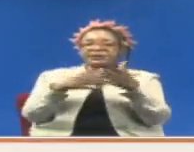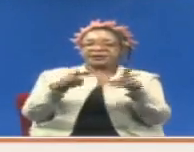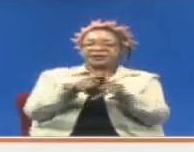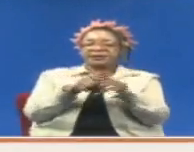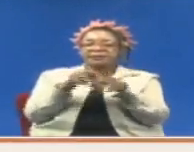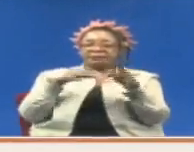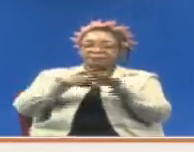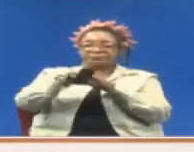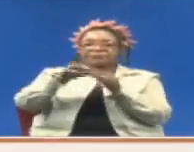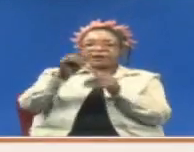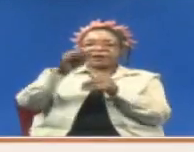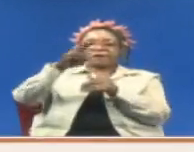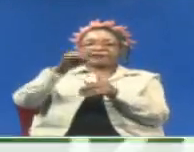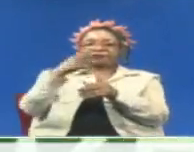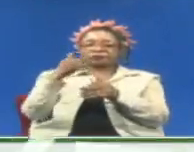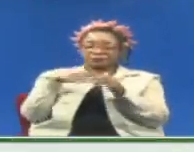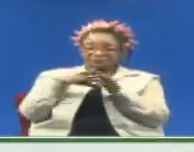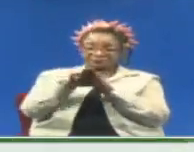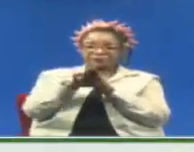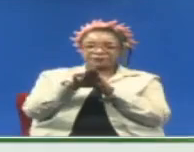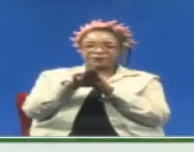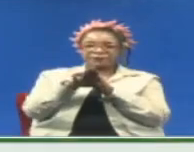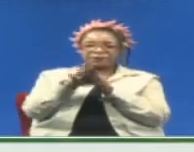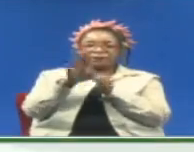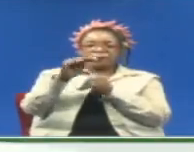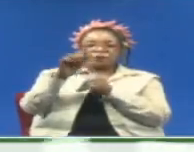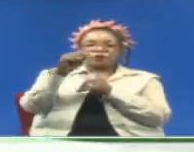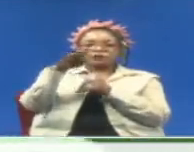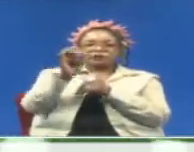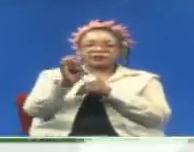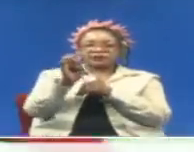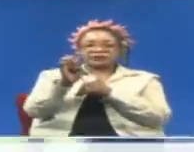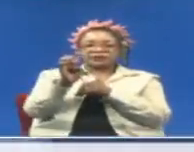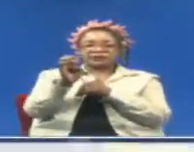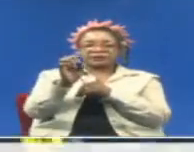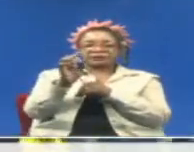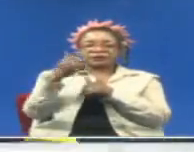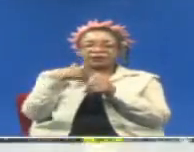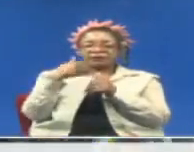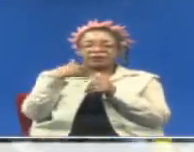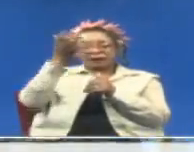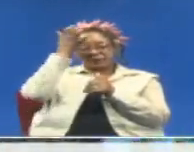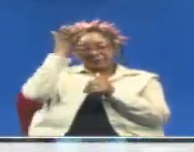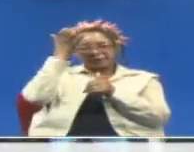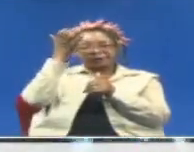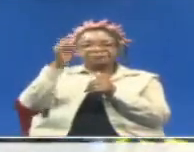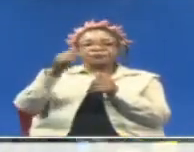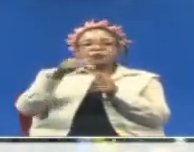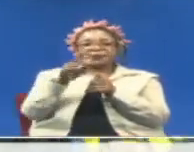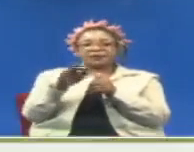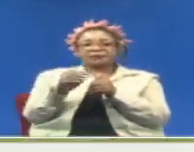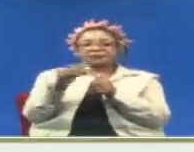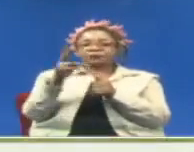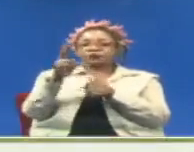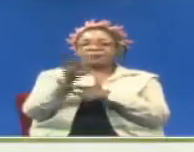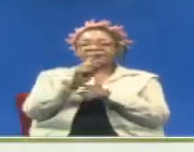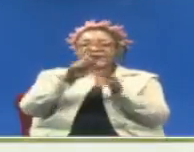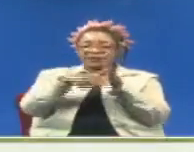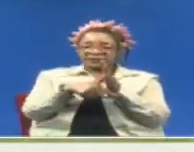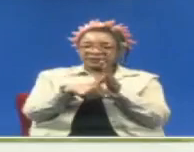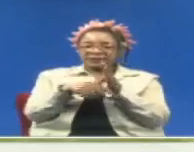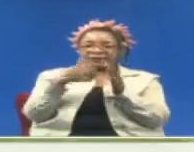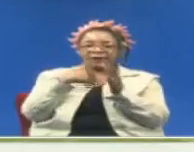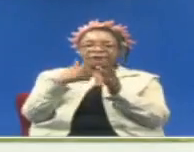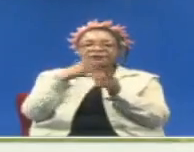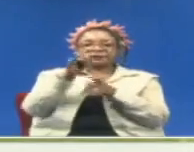to Kevin Amwai, who floated in across to Moses Shuma to score Kakamega's opener. 2 minutes later, astute Homeboyz